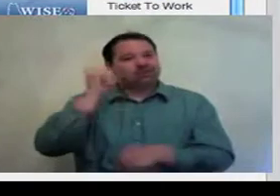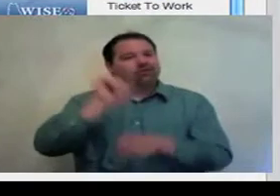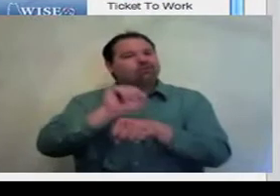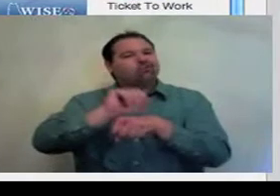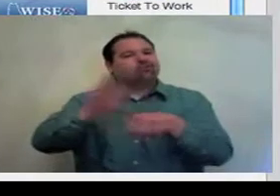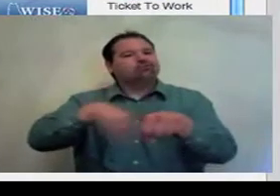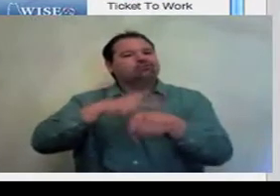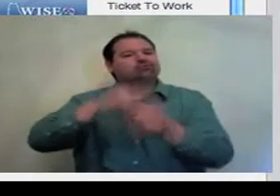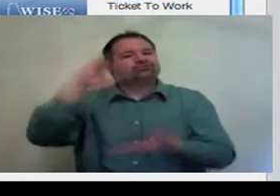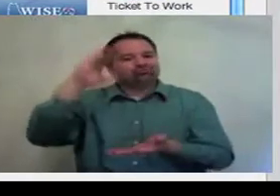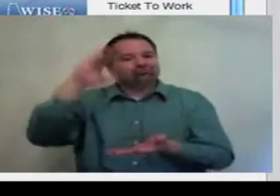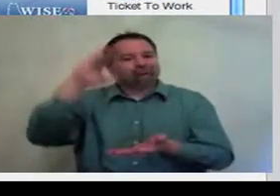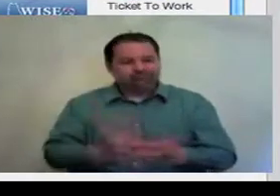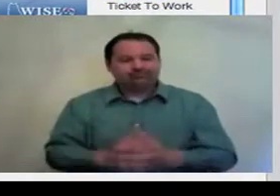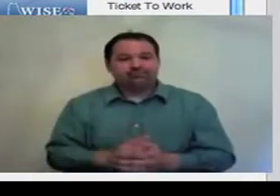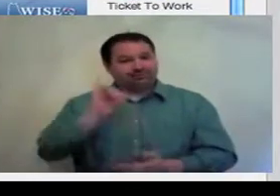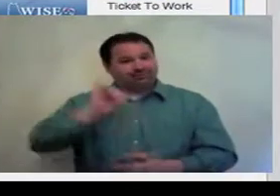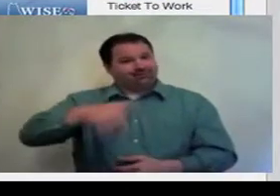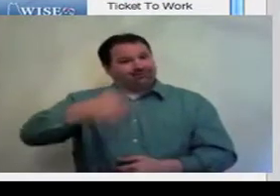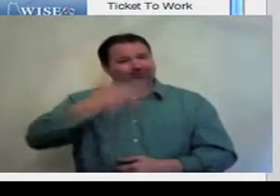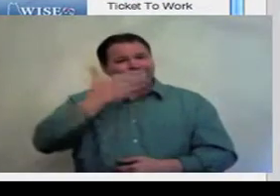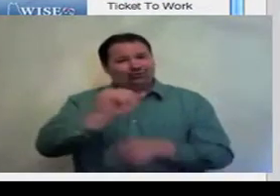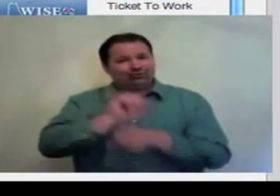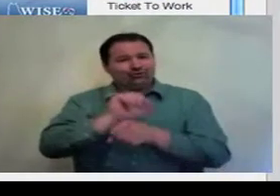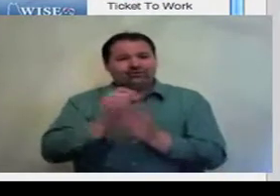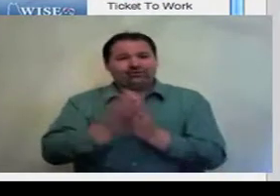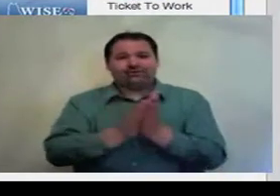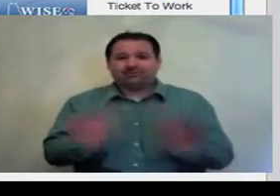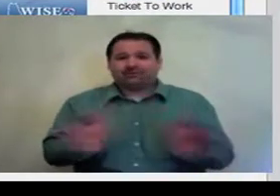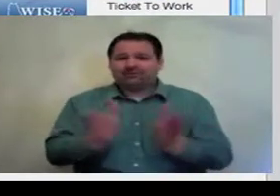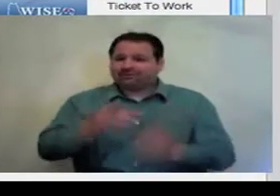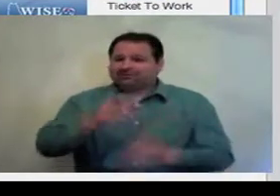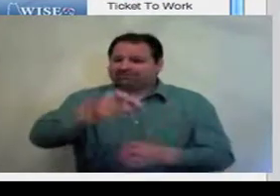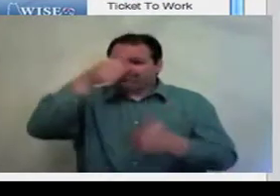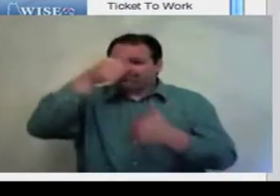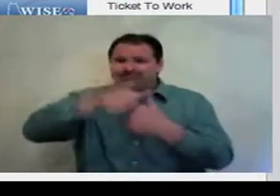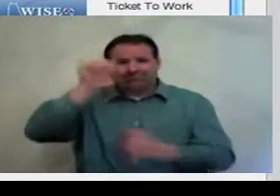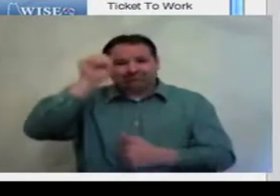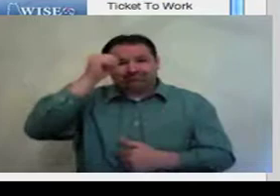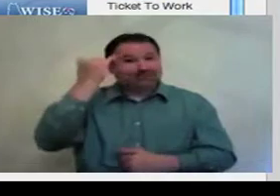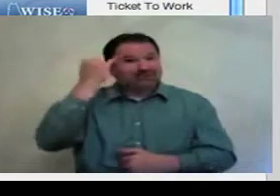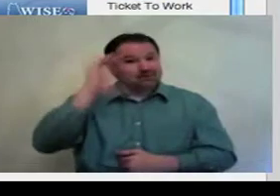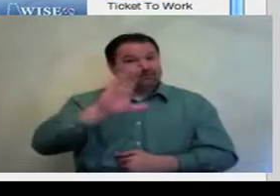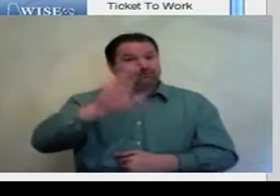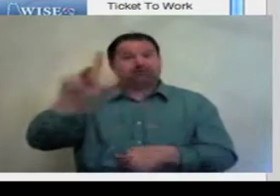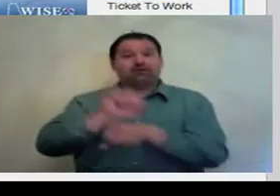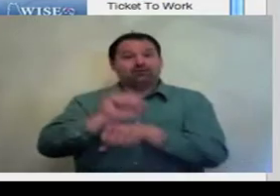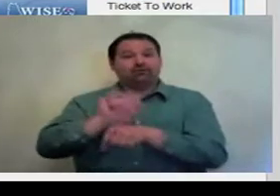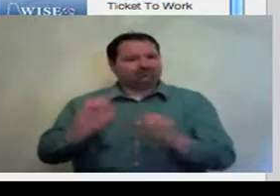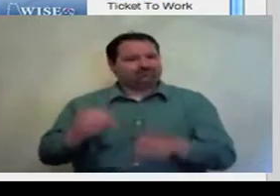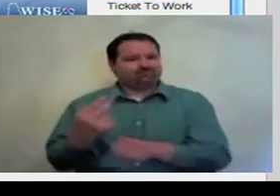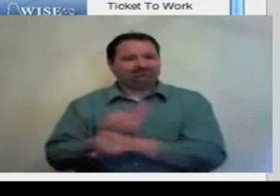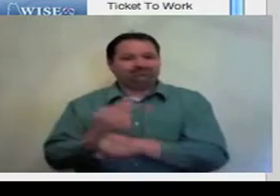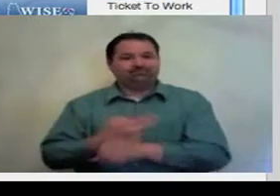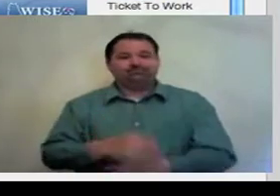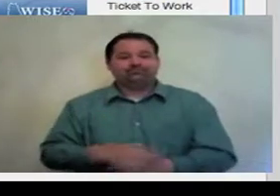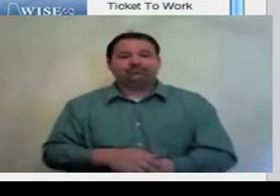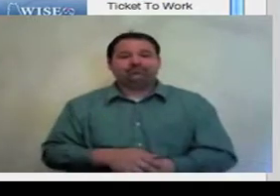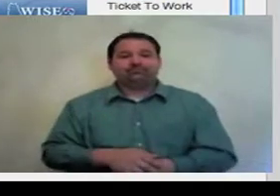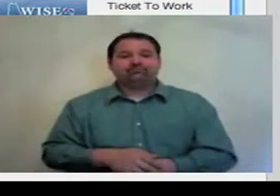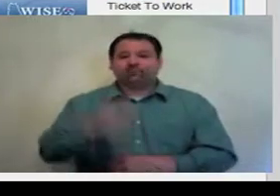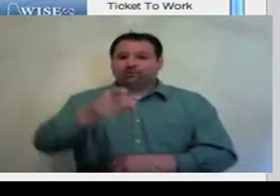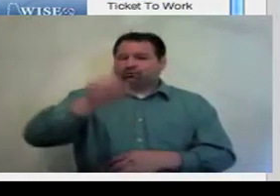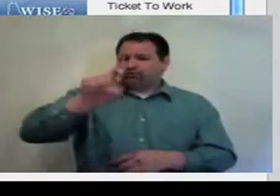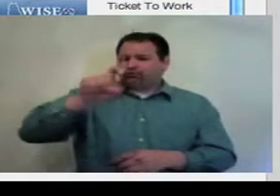would qualify for your SSI check again. So that's a great work incentive and something to keep in mind when you go back to work. You also should know that